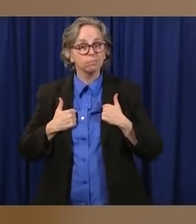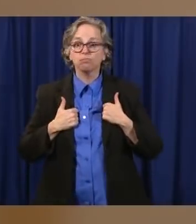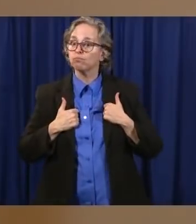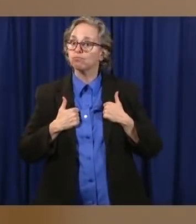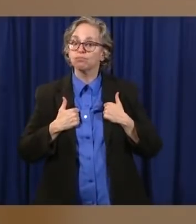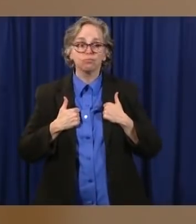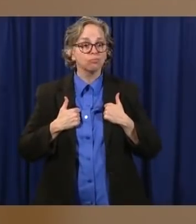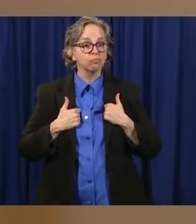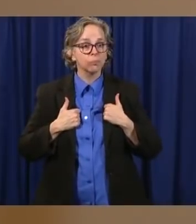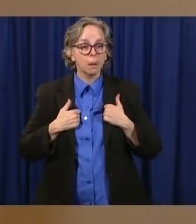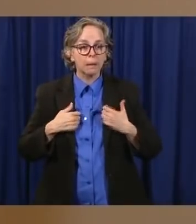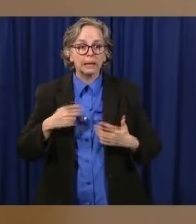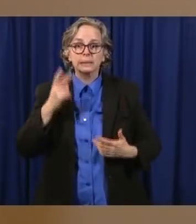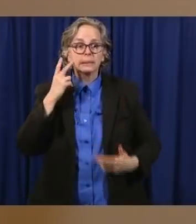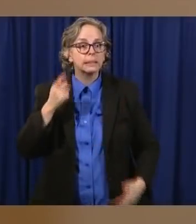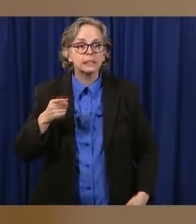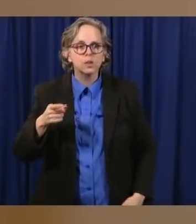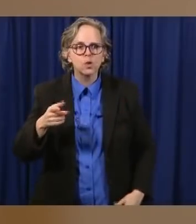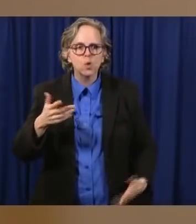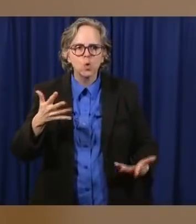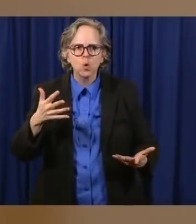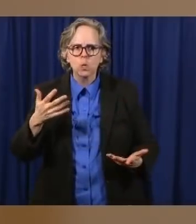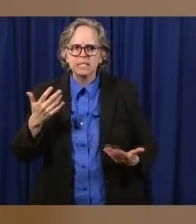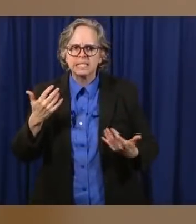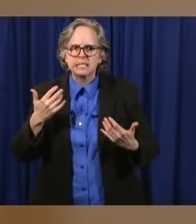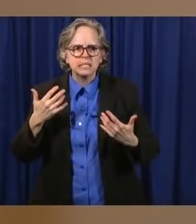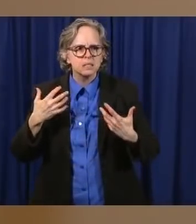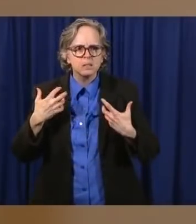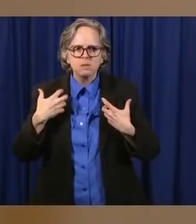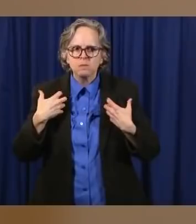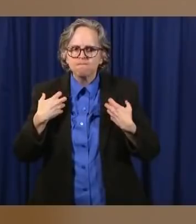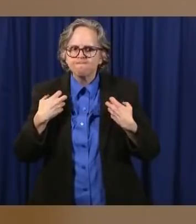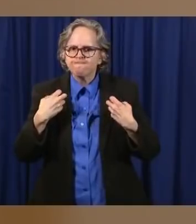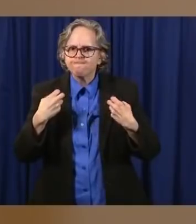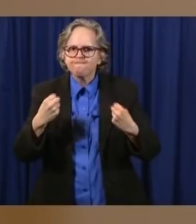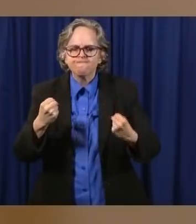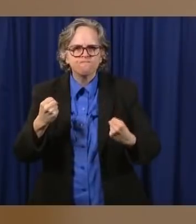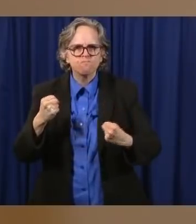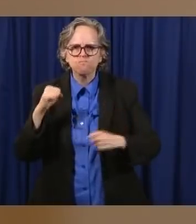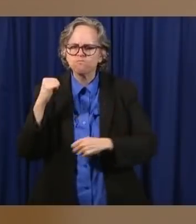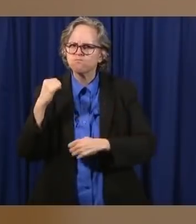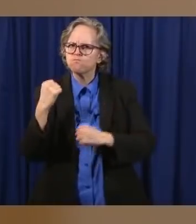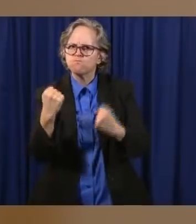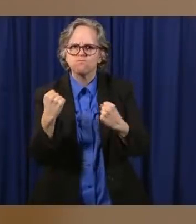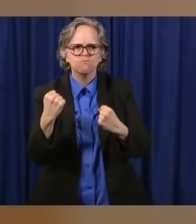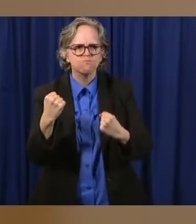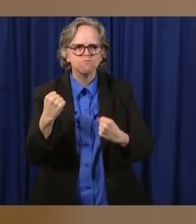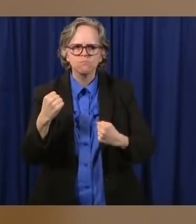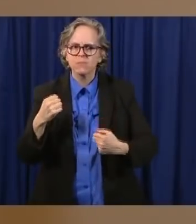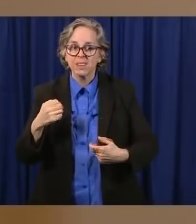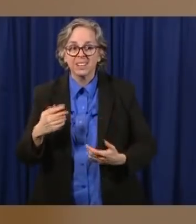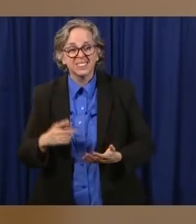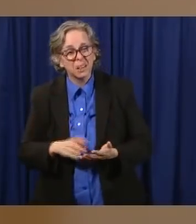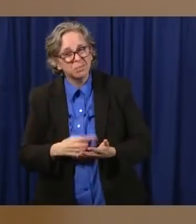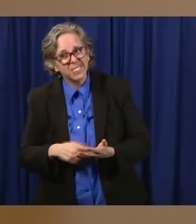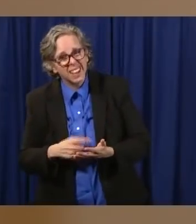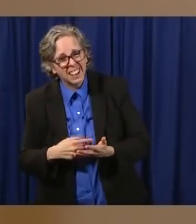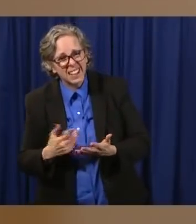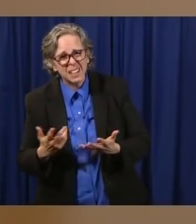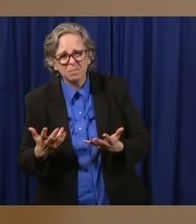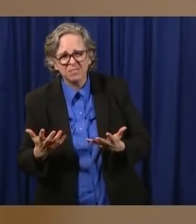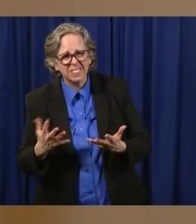tremendous resiliency. Some days things break my heart and I have